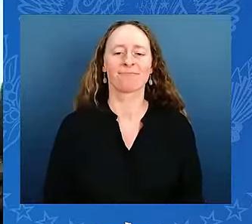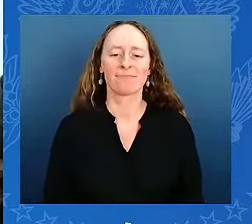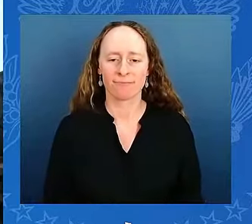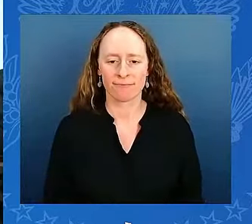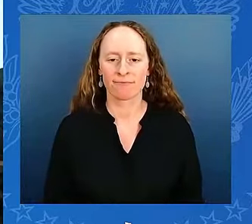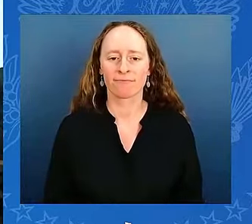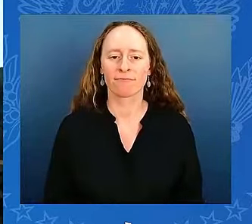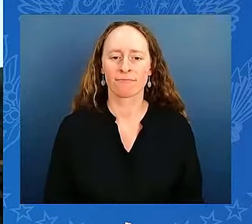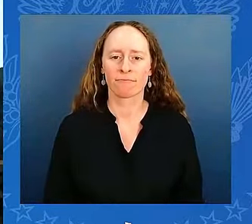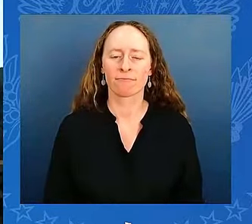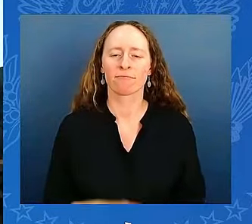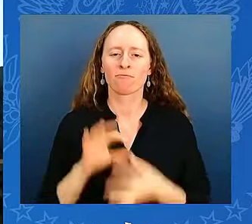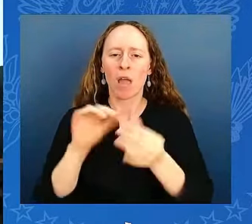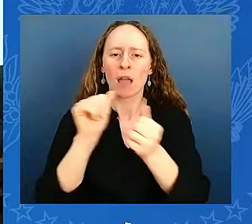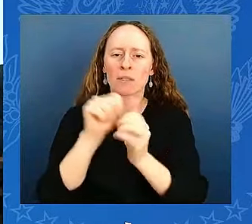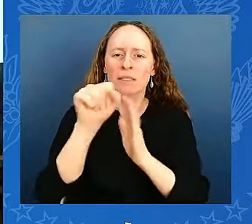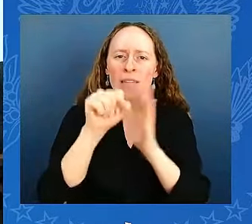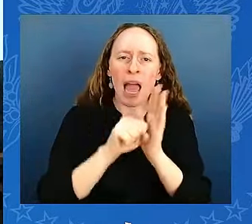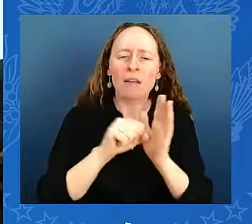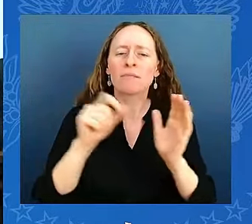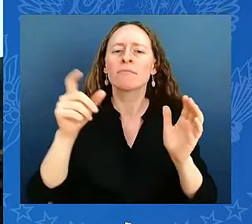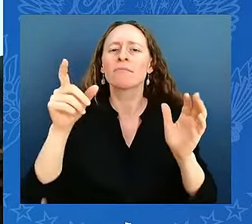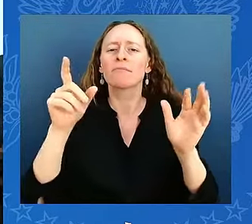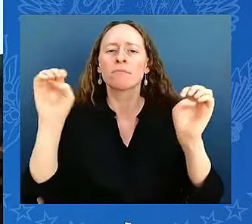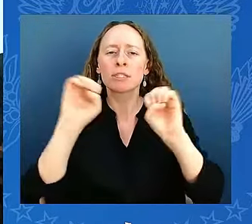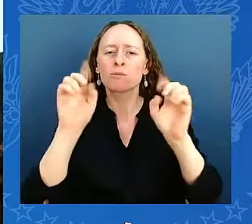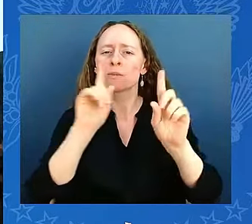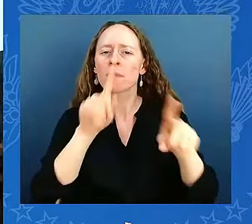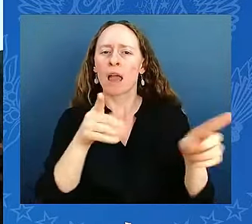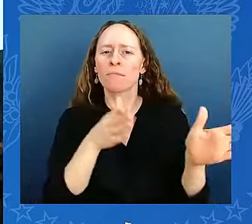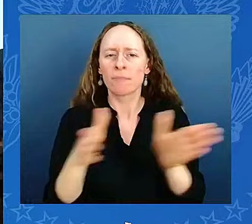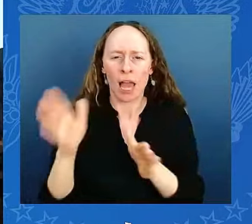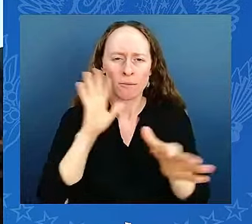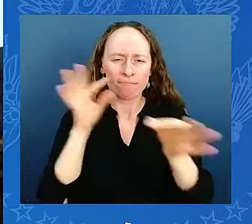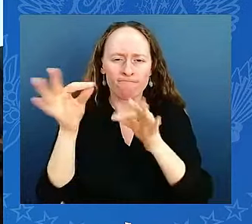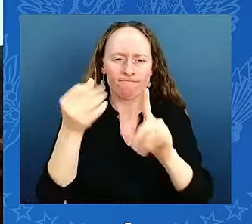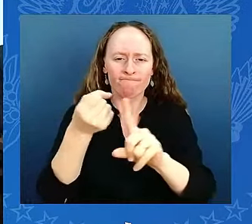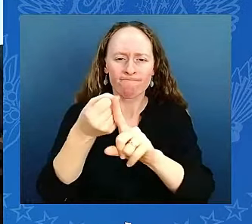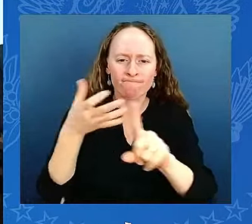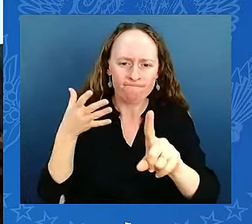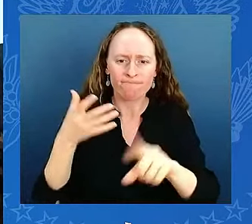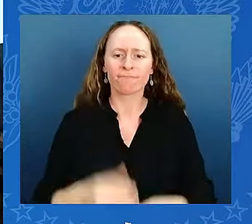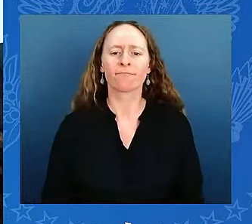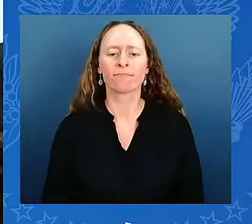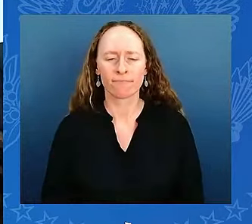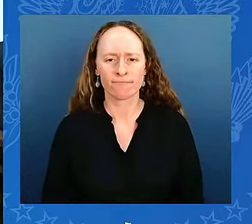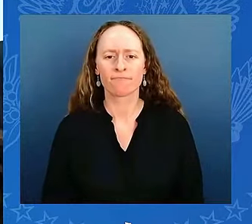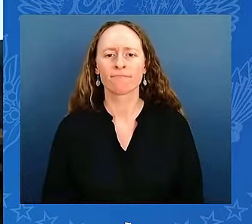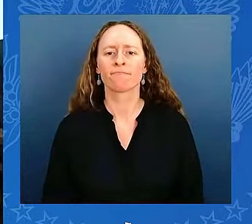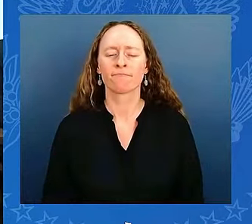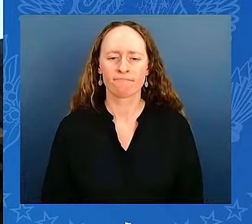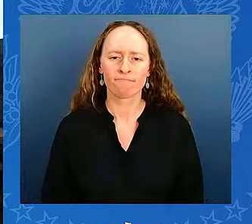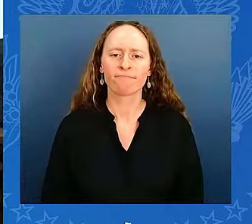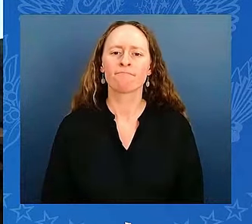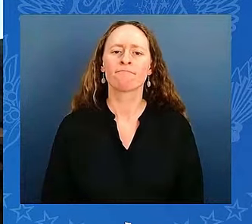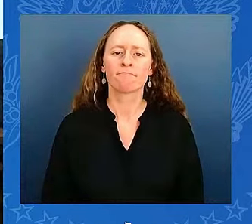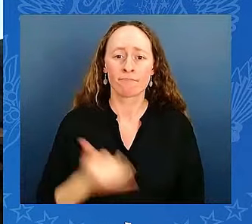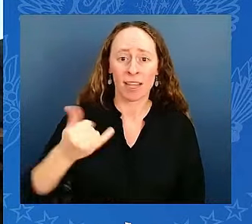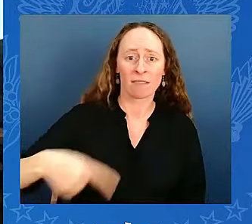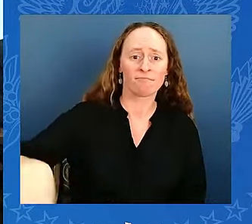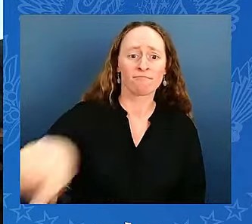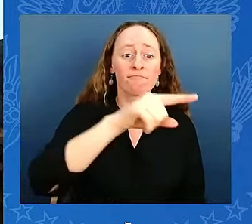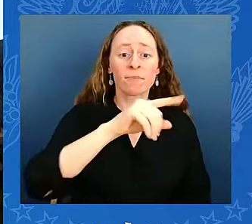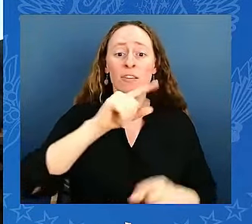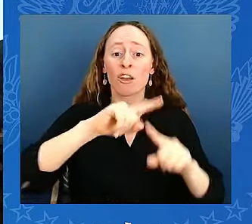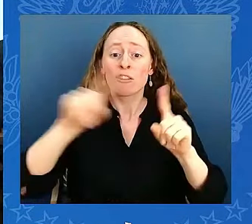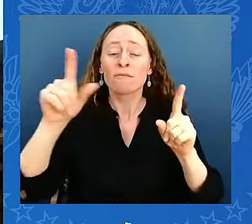folks downrange at our regional coordination centers in the West, as well as those in the impacted communities working night and day, welcome to North